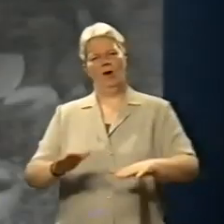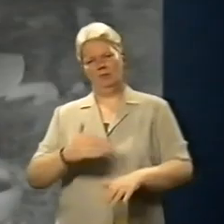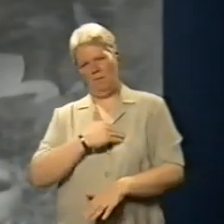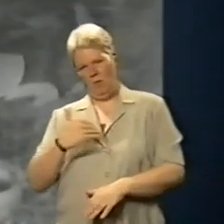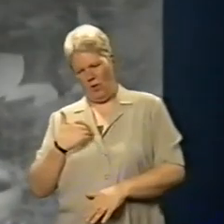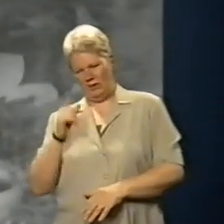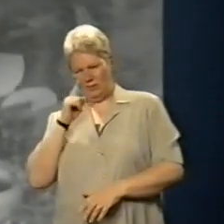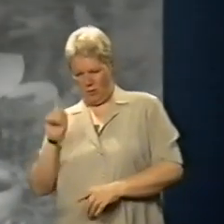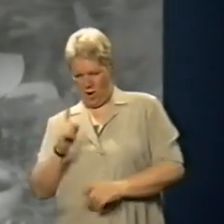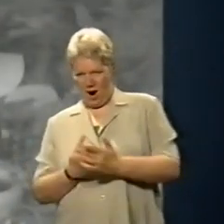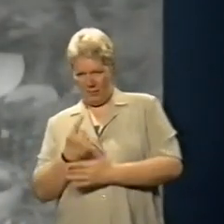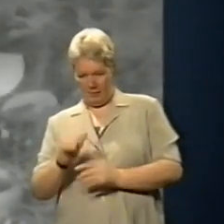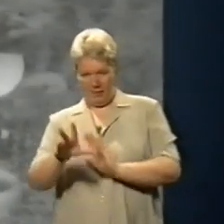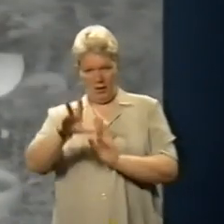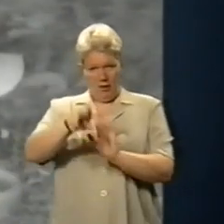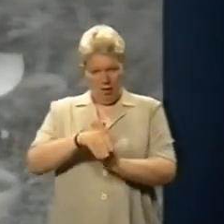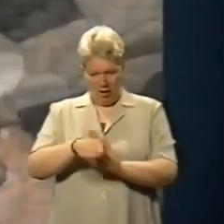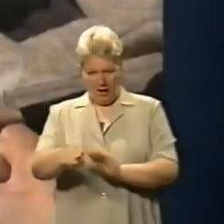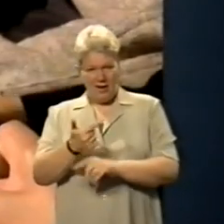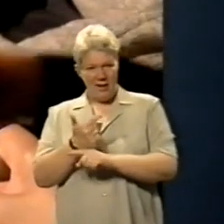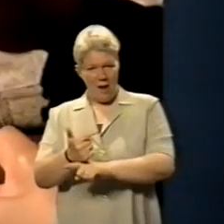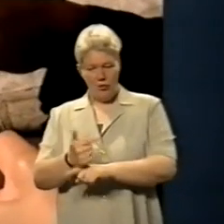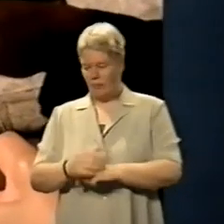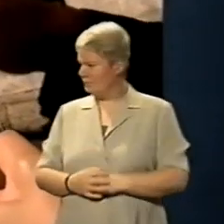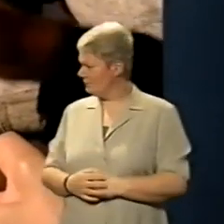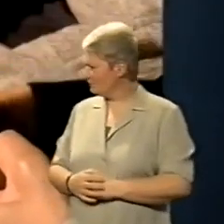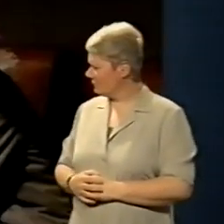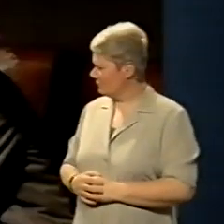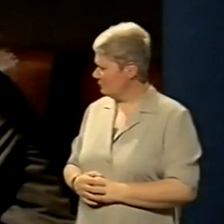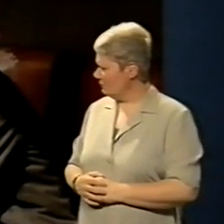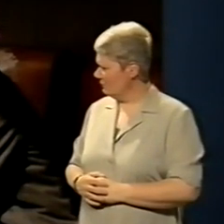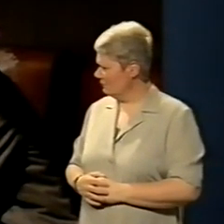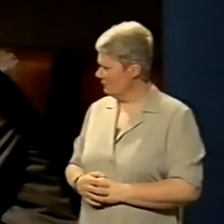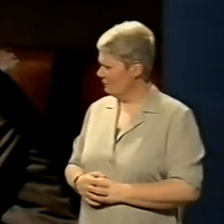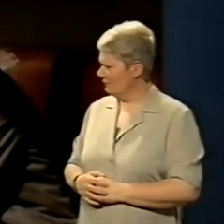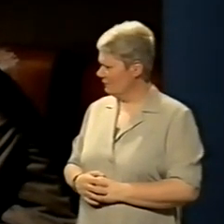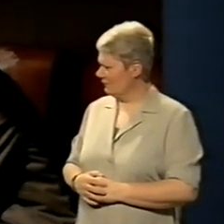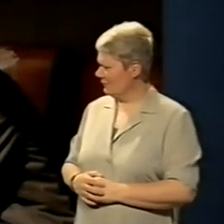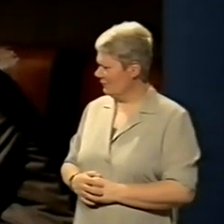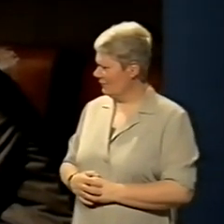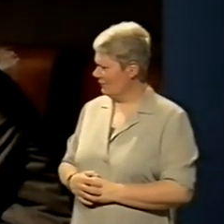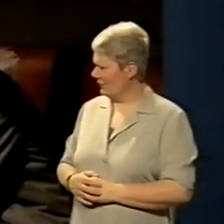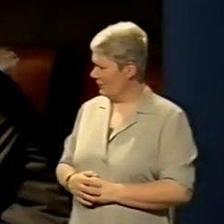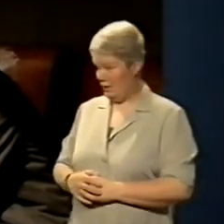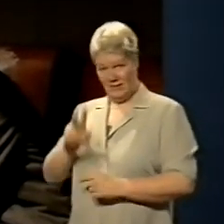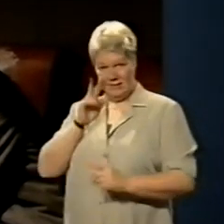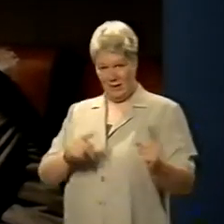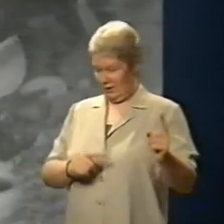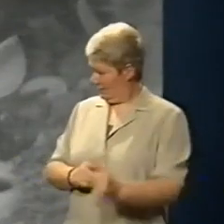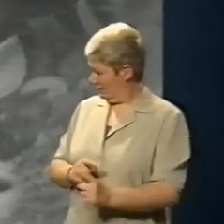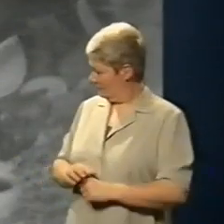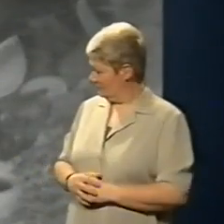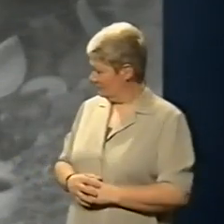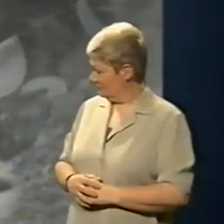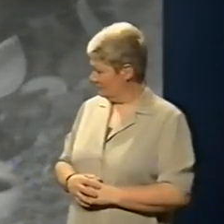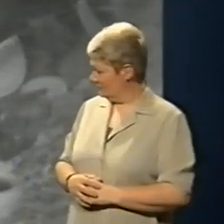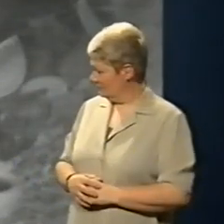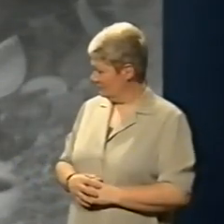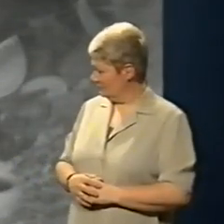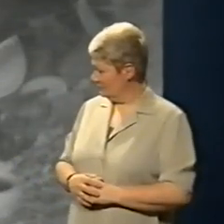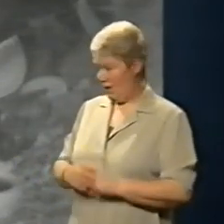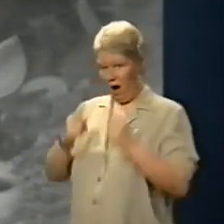our infrared cameras have had more luck than we have. Tell me if you see anything, because you've seen these birds and I haven't. Here she comes now. You see the glow of your eye.